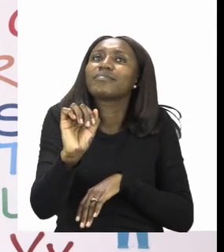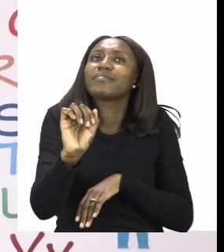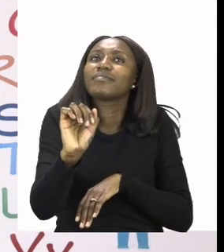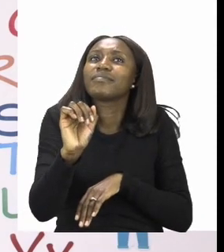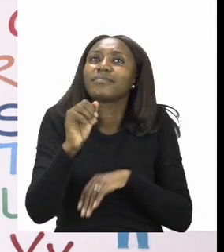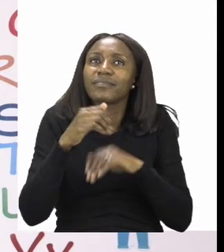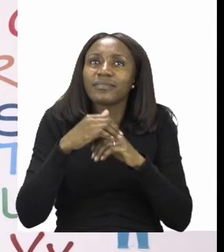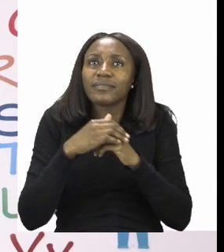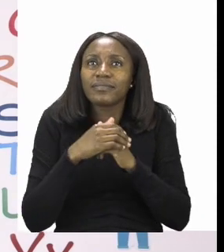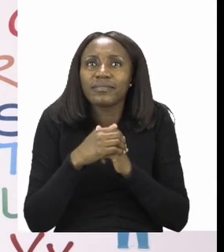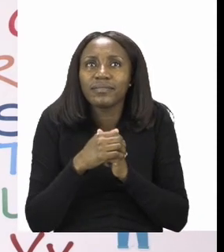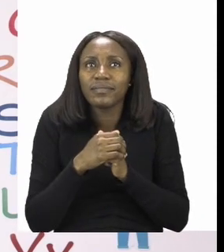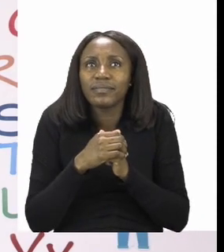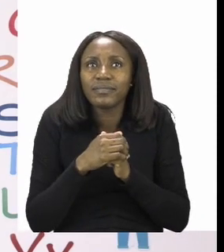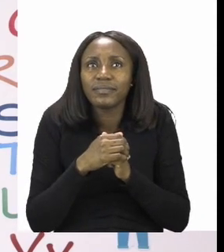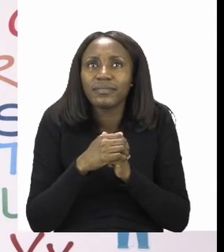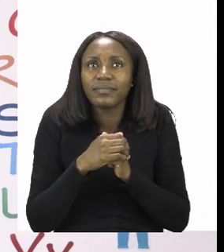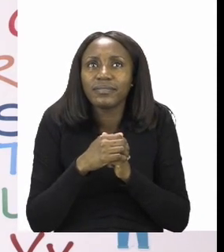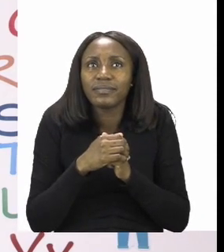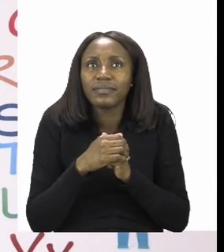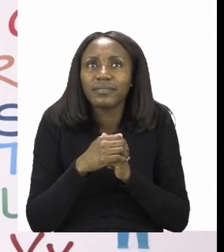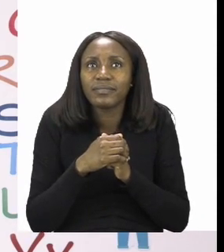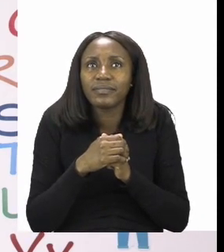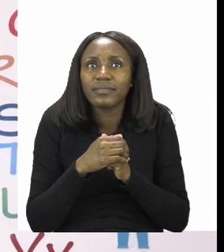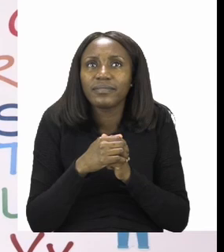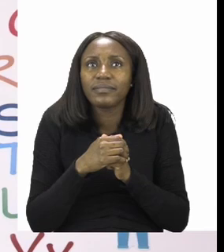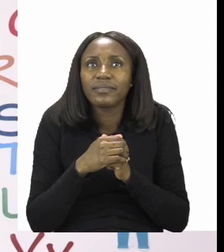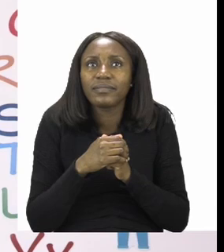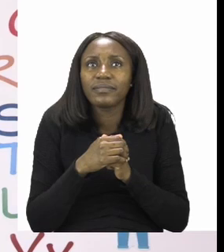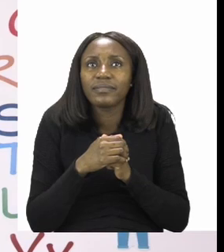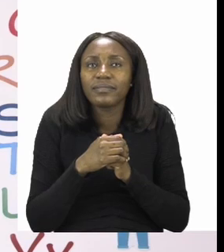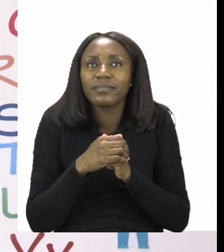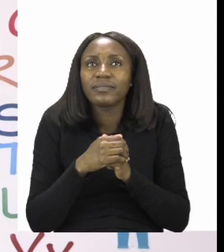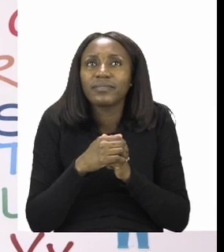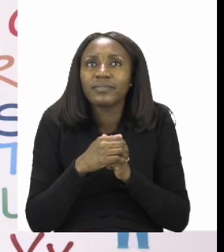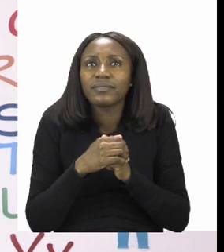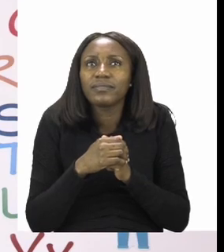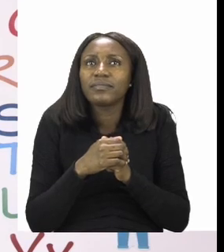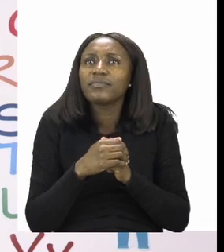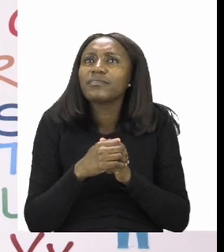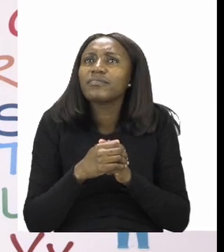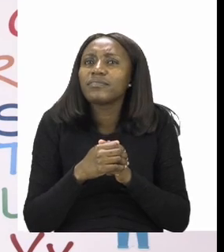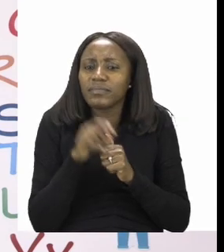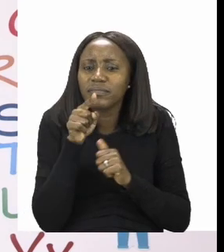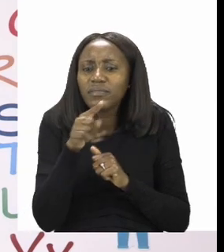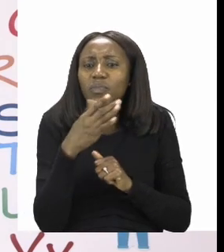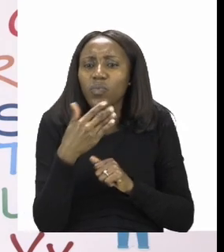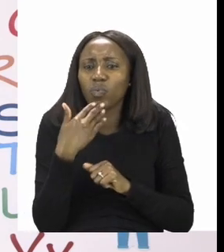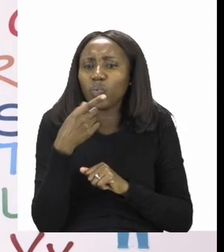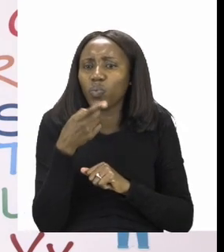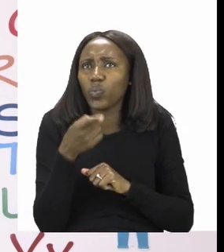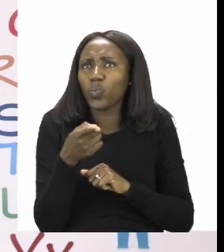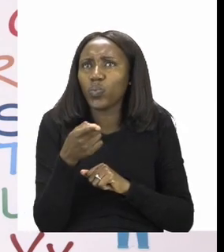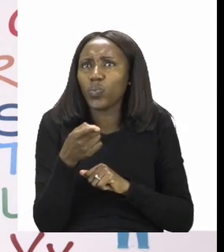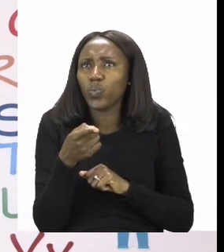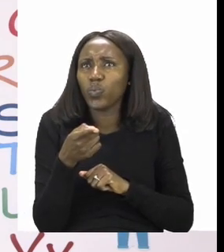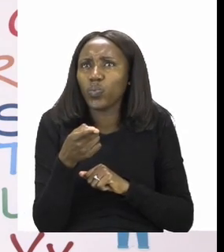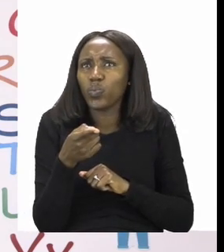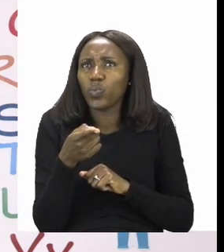Sophie. Now we have answered the question they asked. Whose are